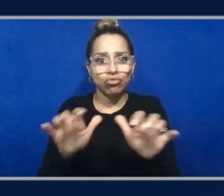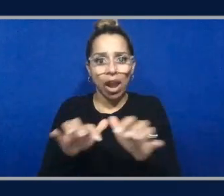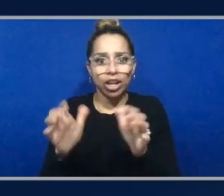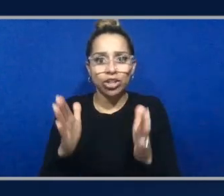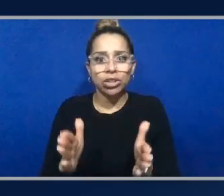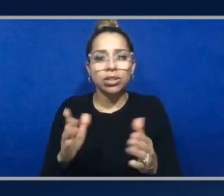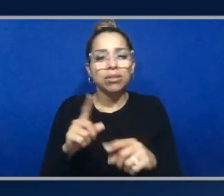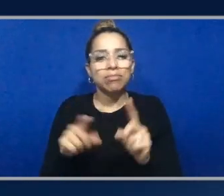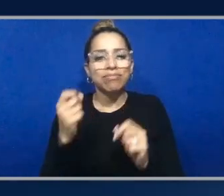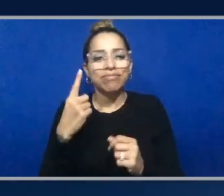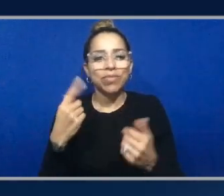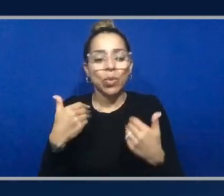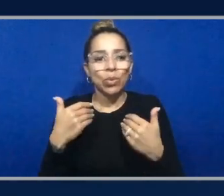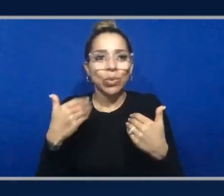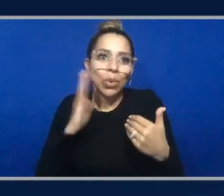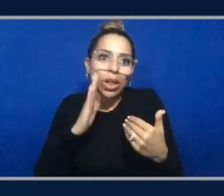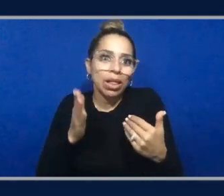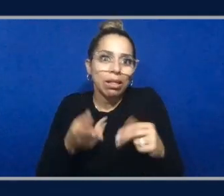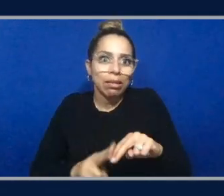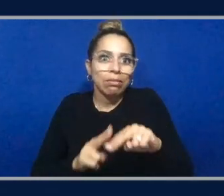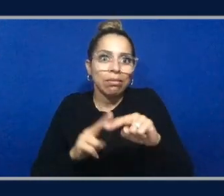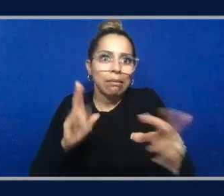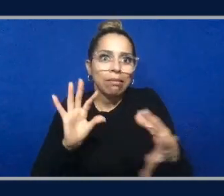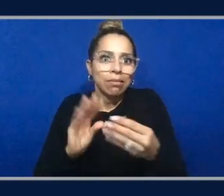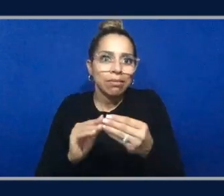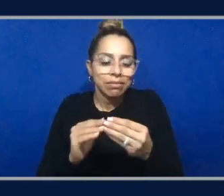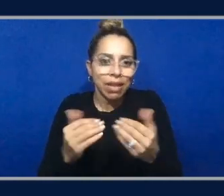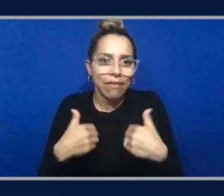really refer to all of those. And also,